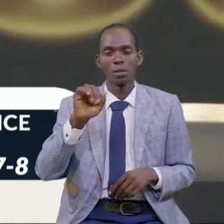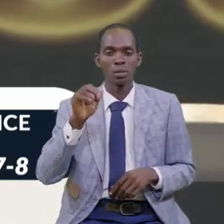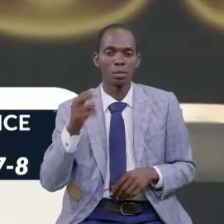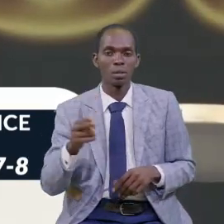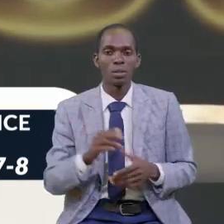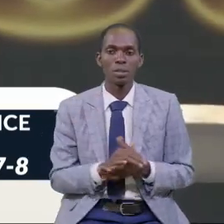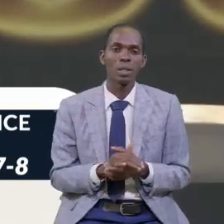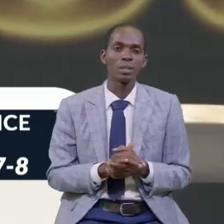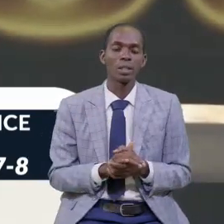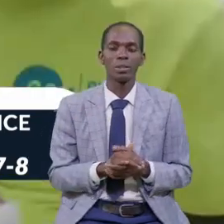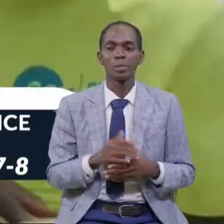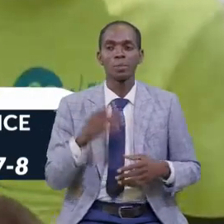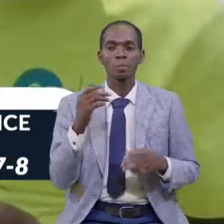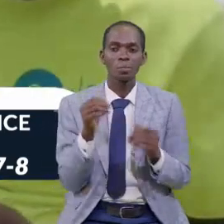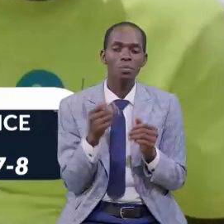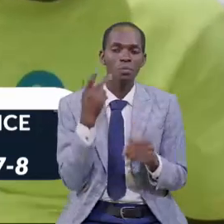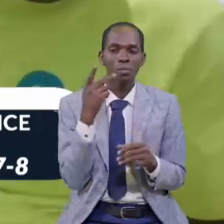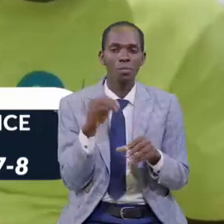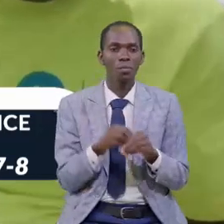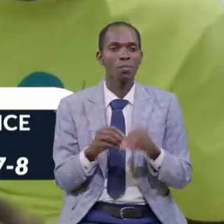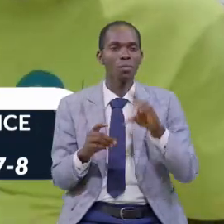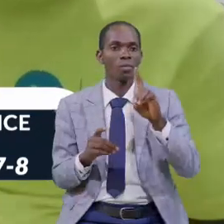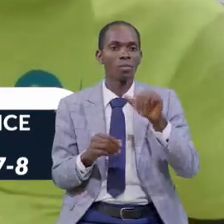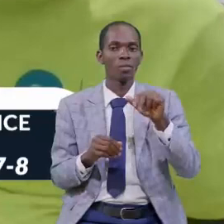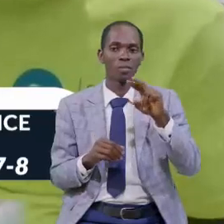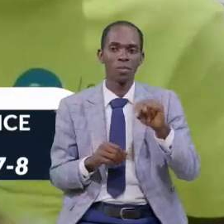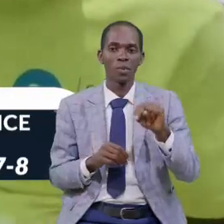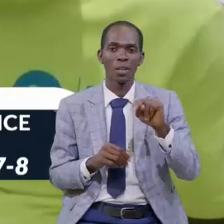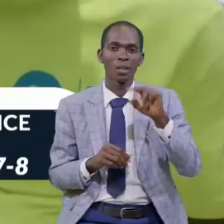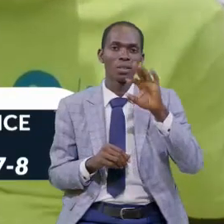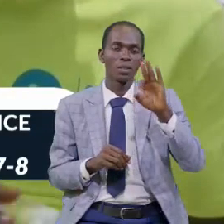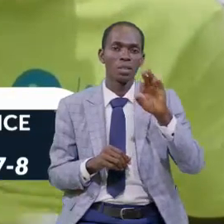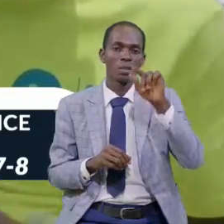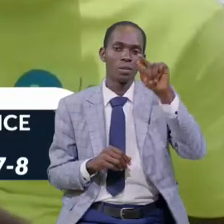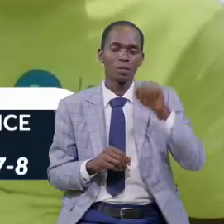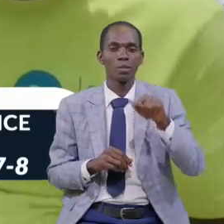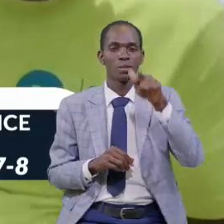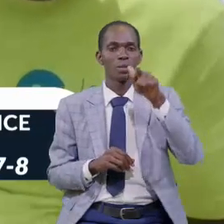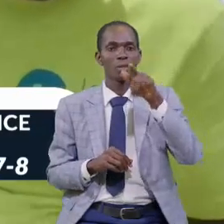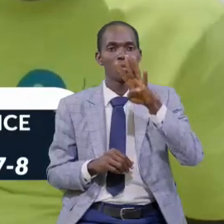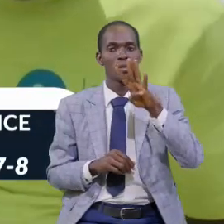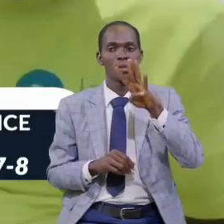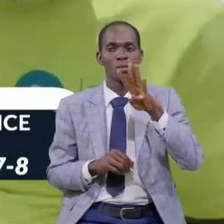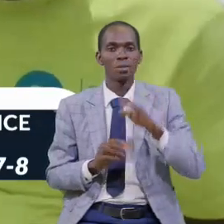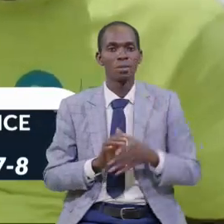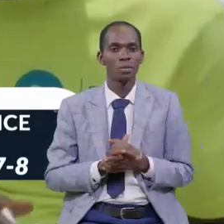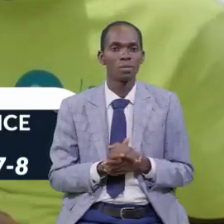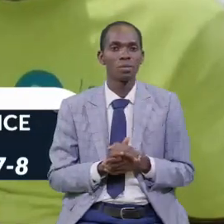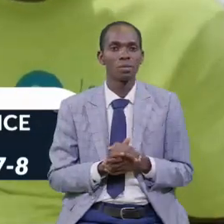verse 24. Daniel chapter 9. We're reading from